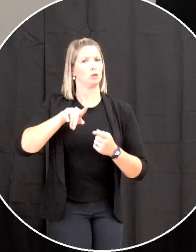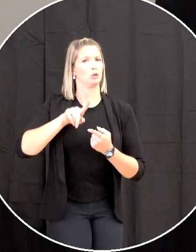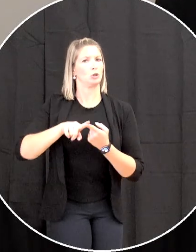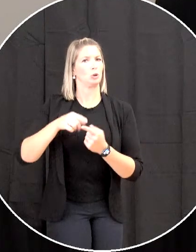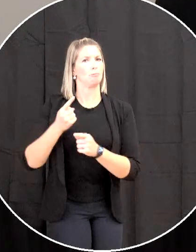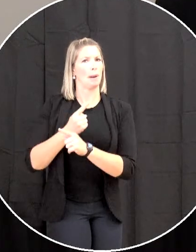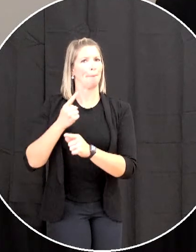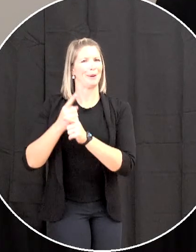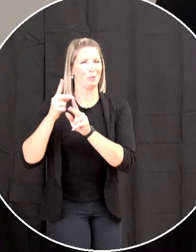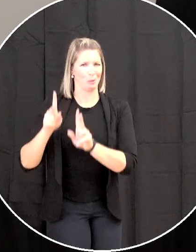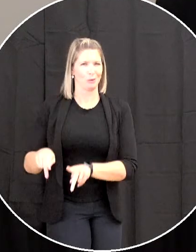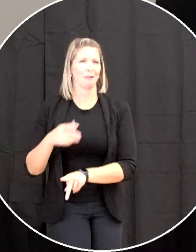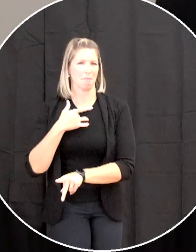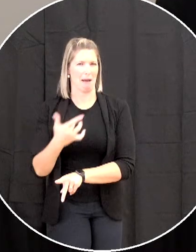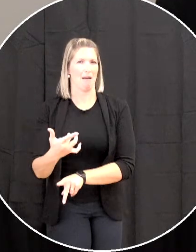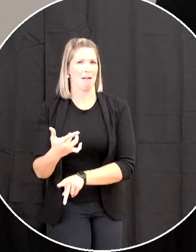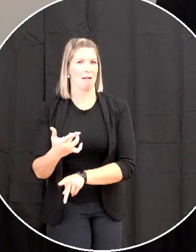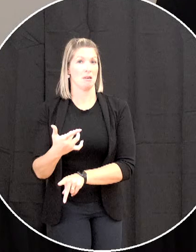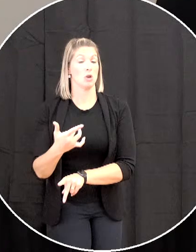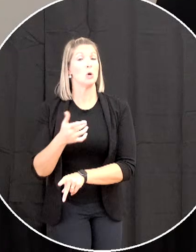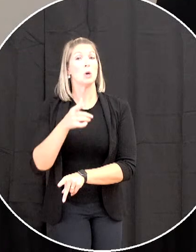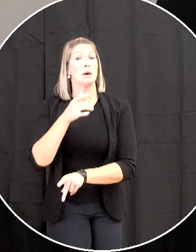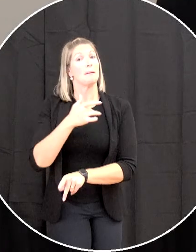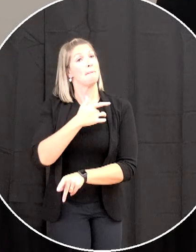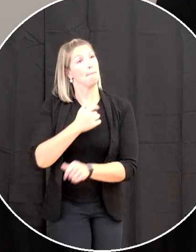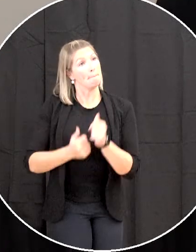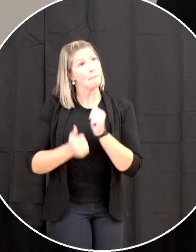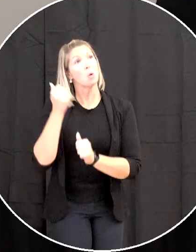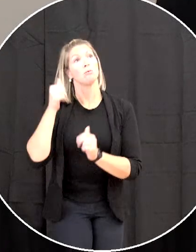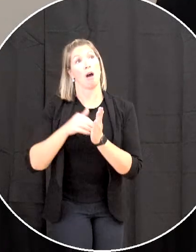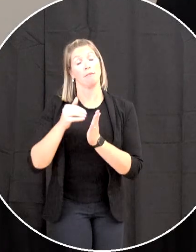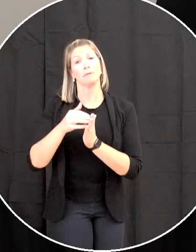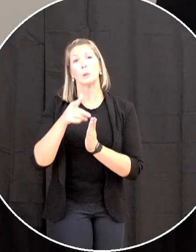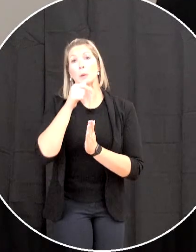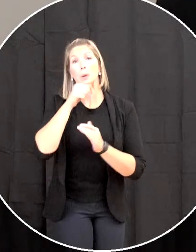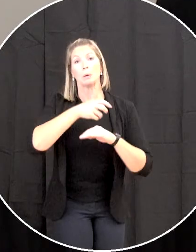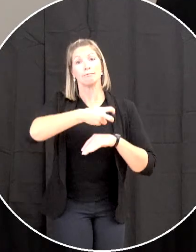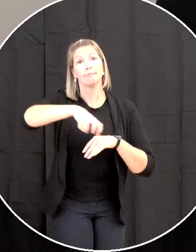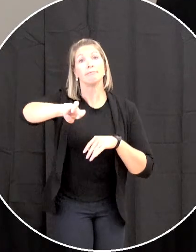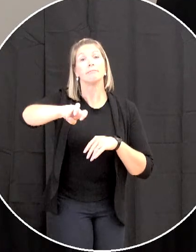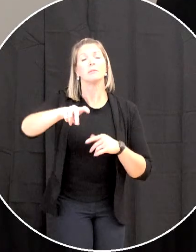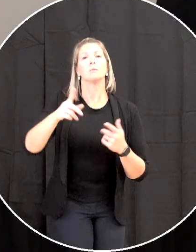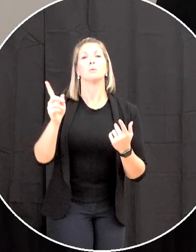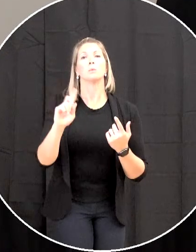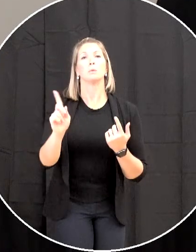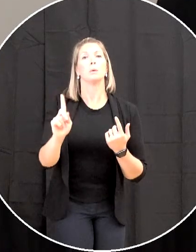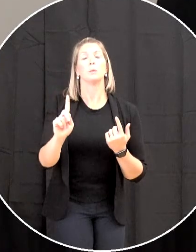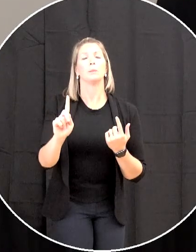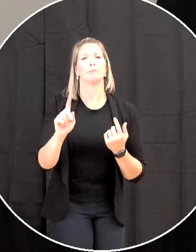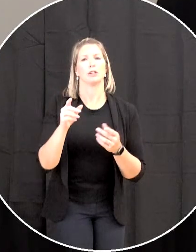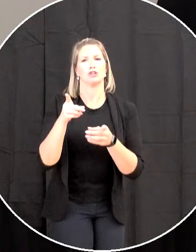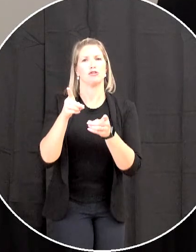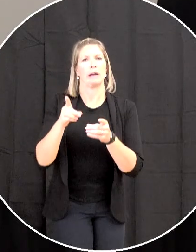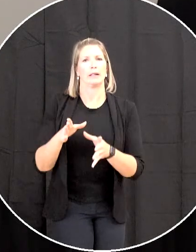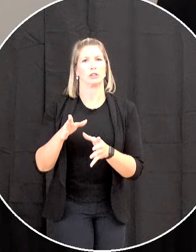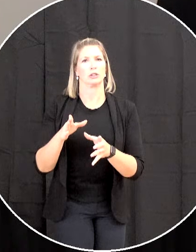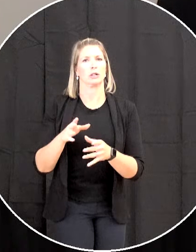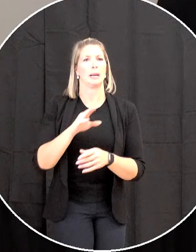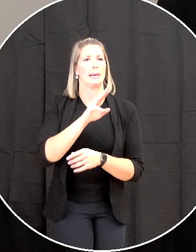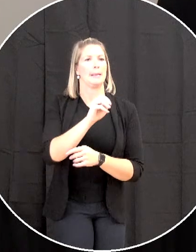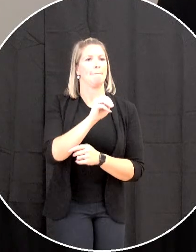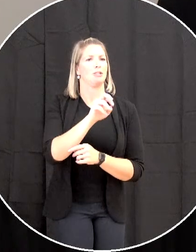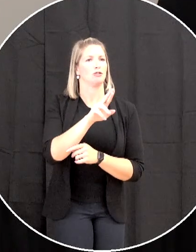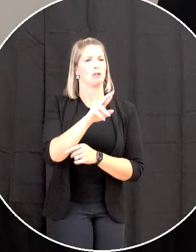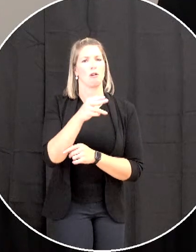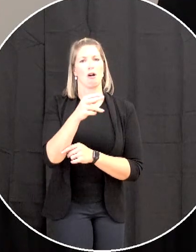of the time I forward it to the director. On occasion I would forward it to Mr. Hall or Mr. Walsh,